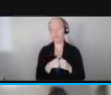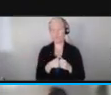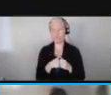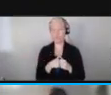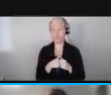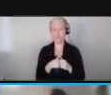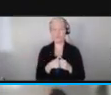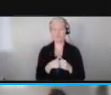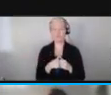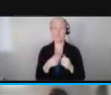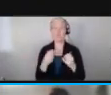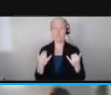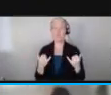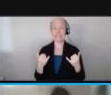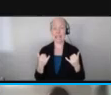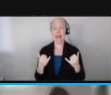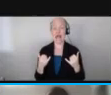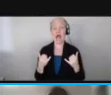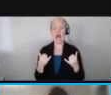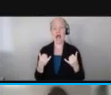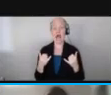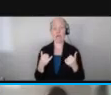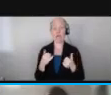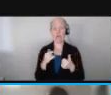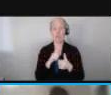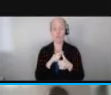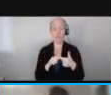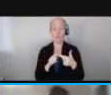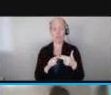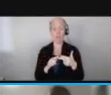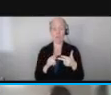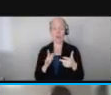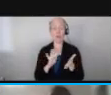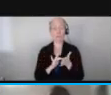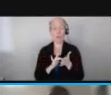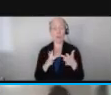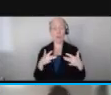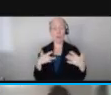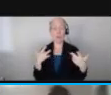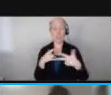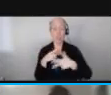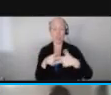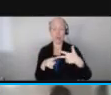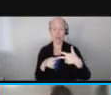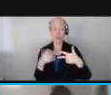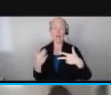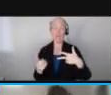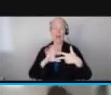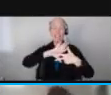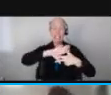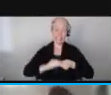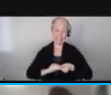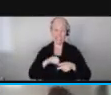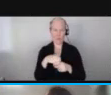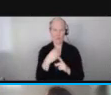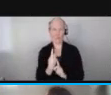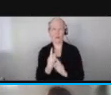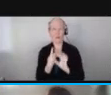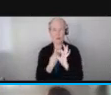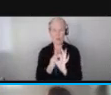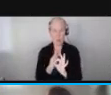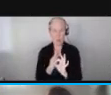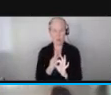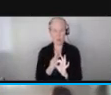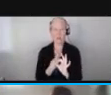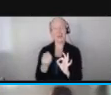We've now in this one collapsed all of the medical events down to a single node for clarity. to make the graphic a little